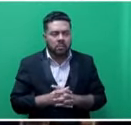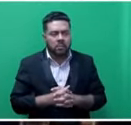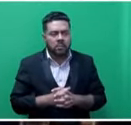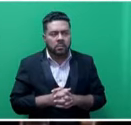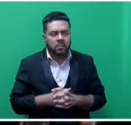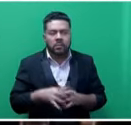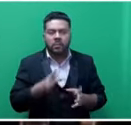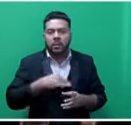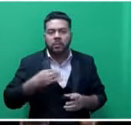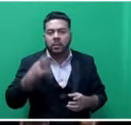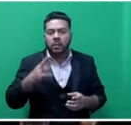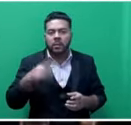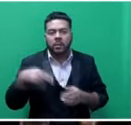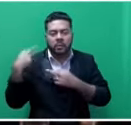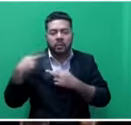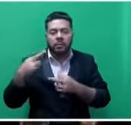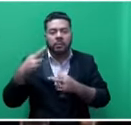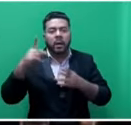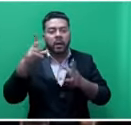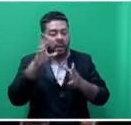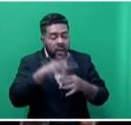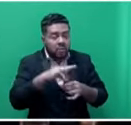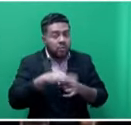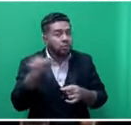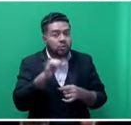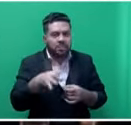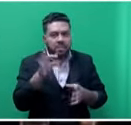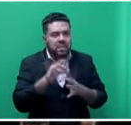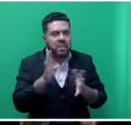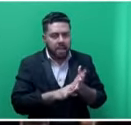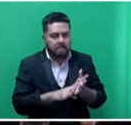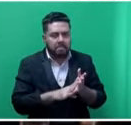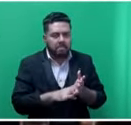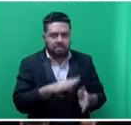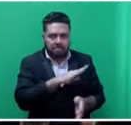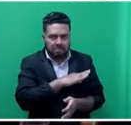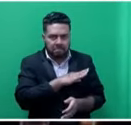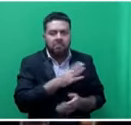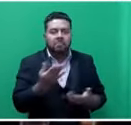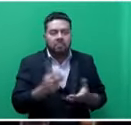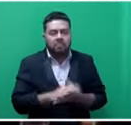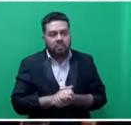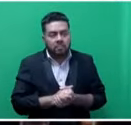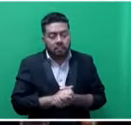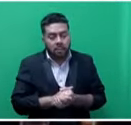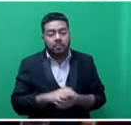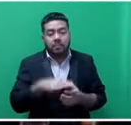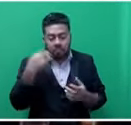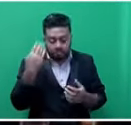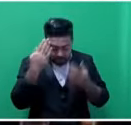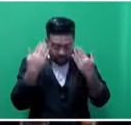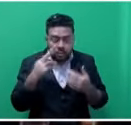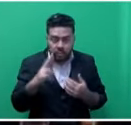That the minister responsible for elections should be the Prime Minister, as it has been the precedents in this country. Mr. Speaker, sir, the people